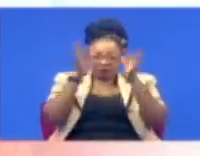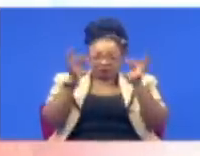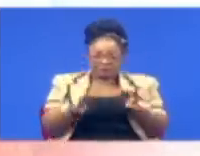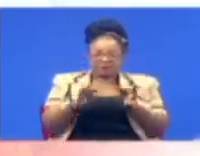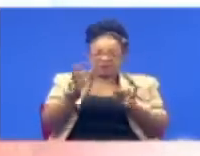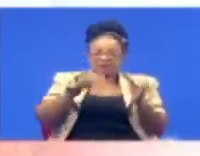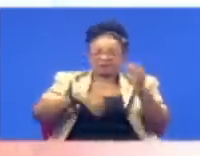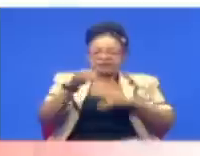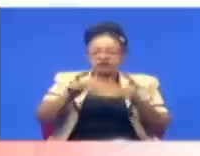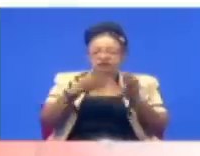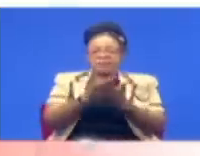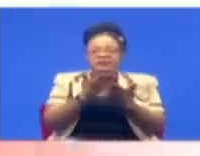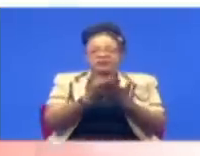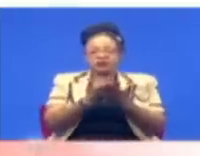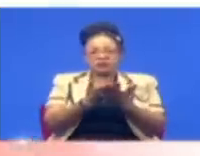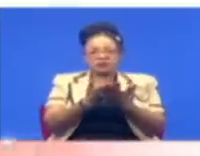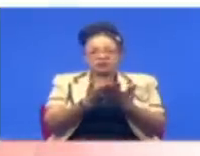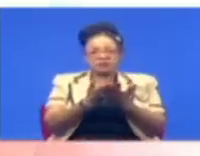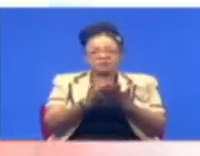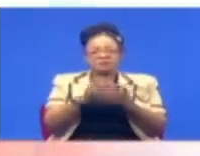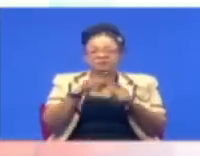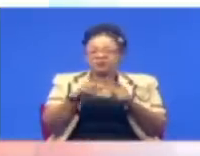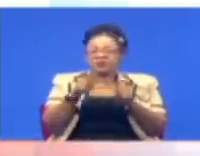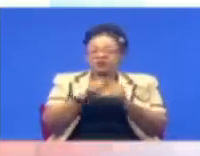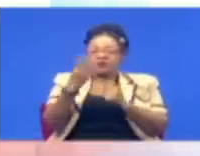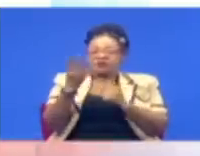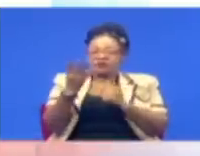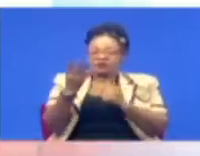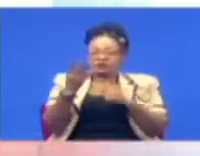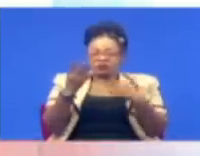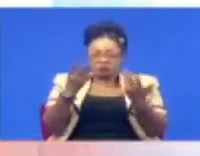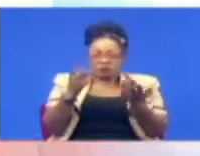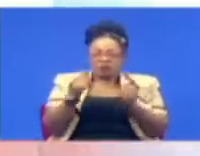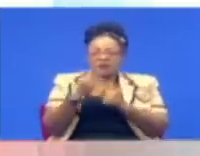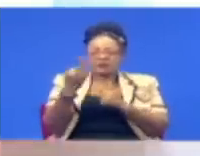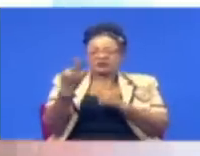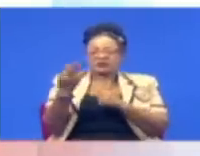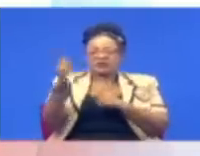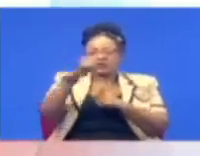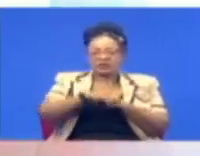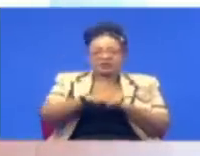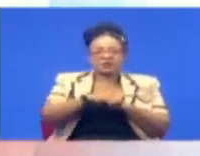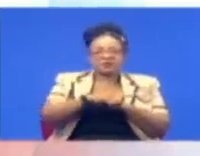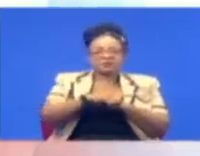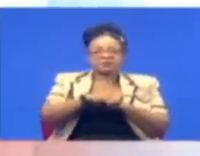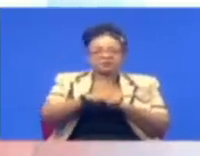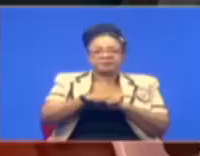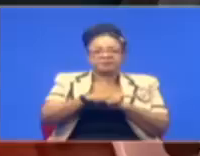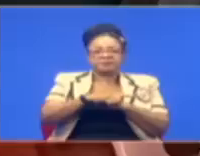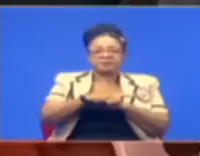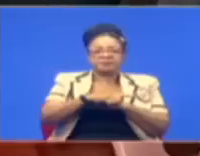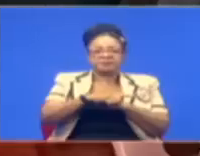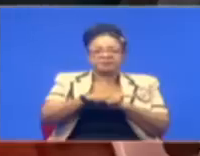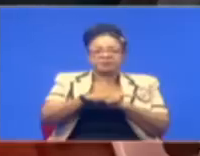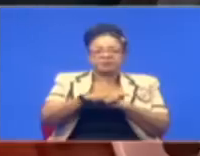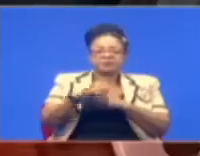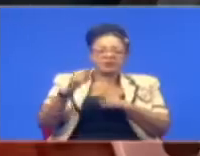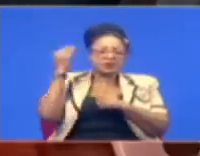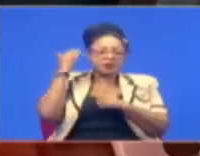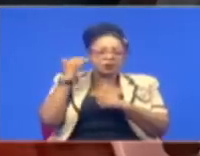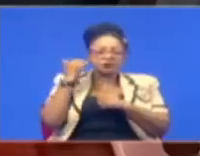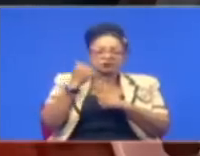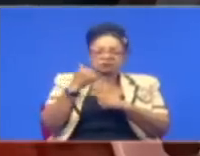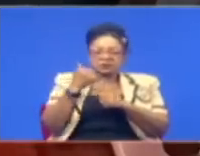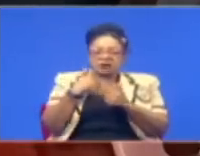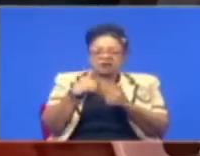petition. But on the 14th day or on the 13th day, the court renders one paragraph